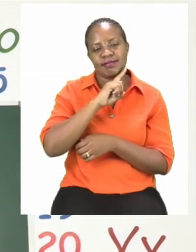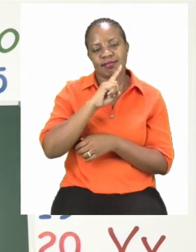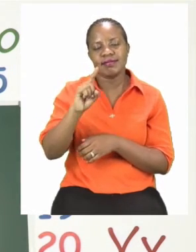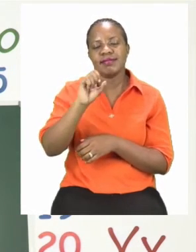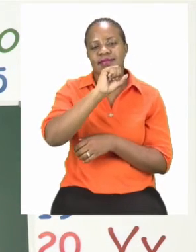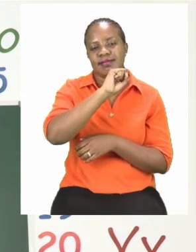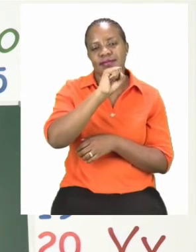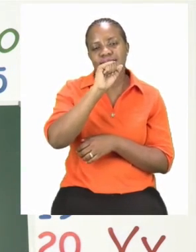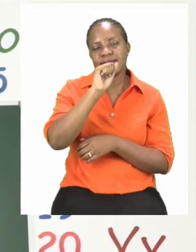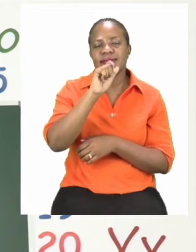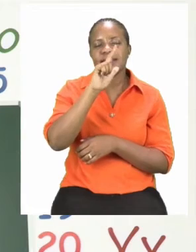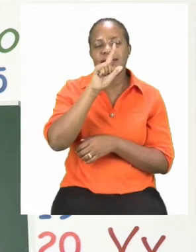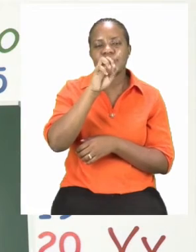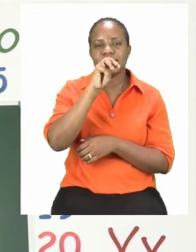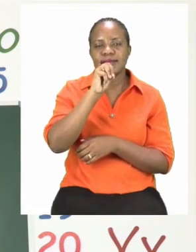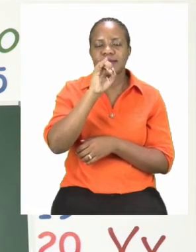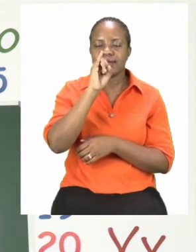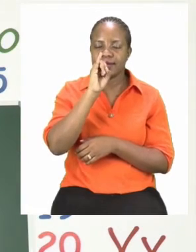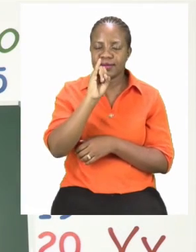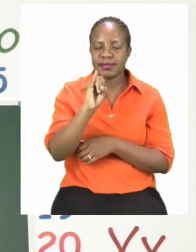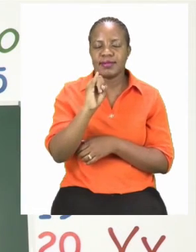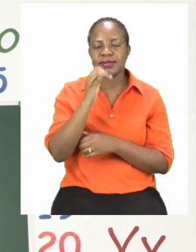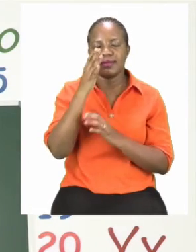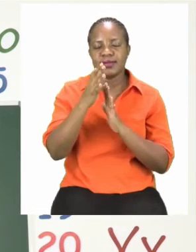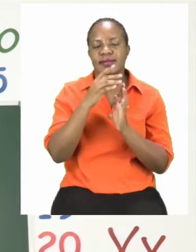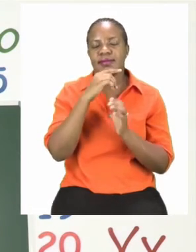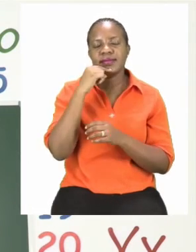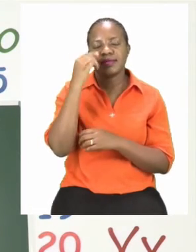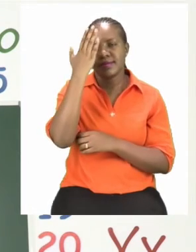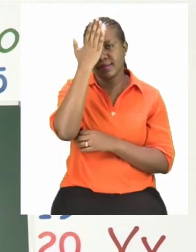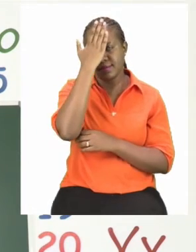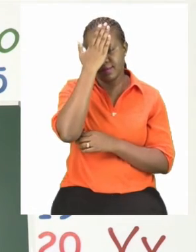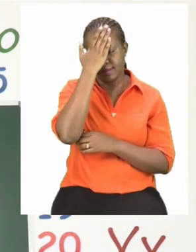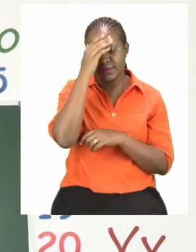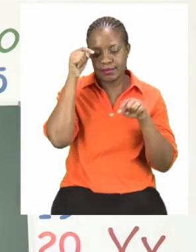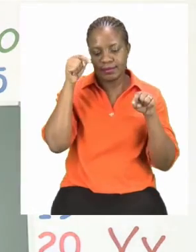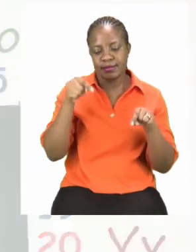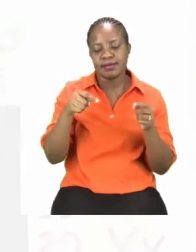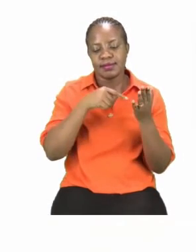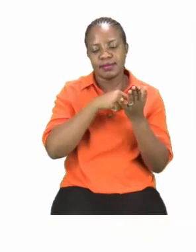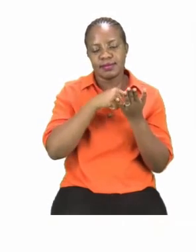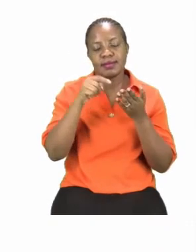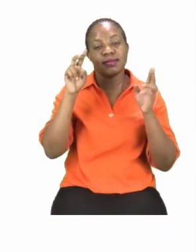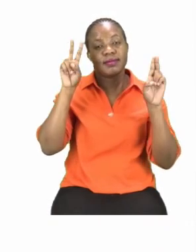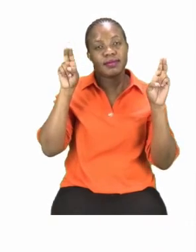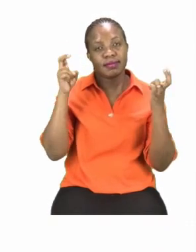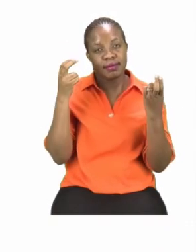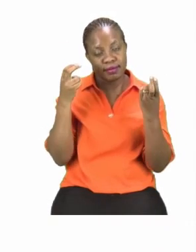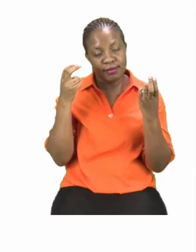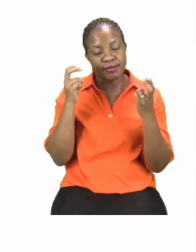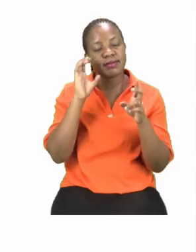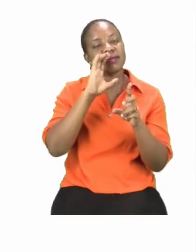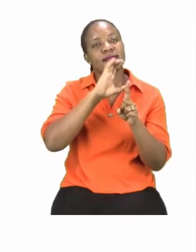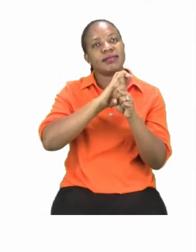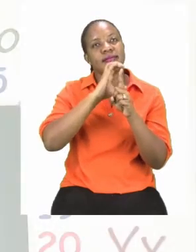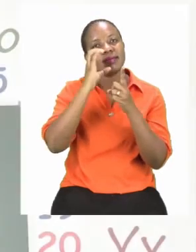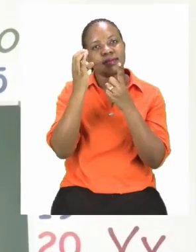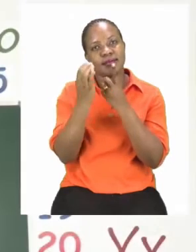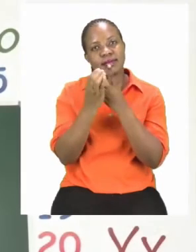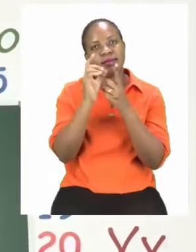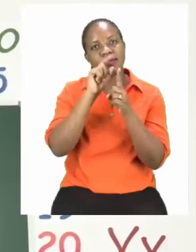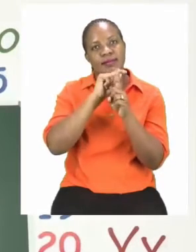for joining me today. Our theme this week is culture and